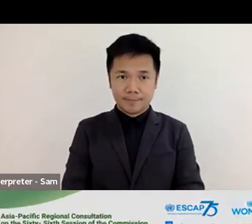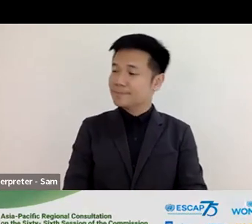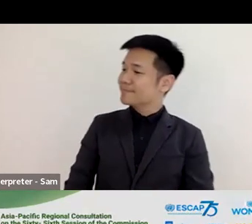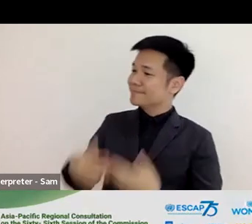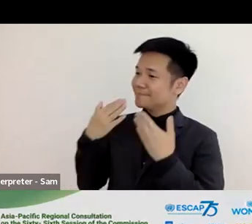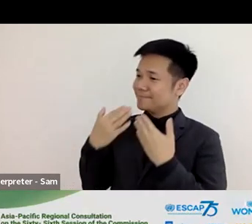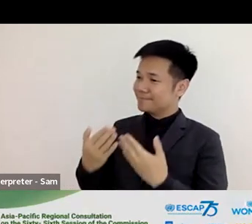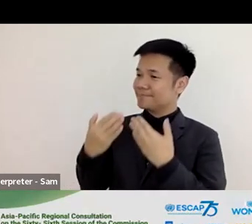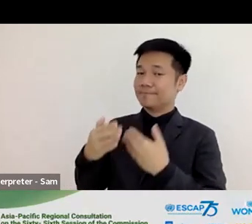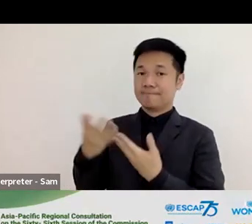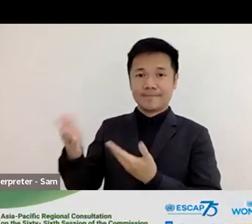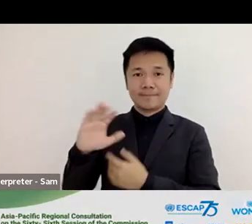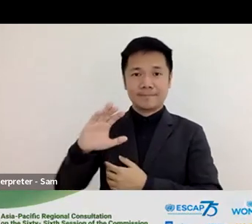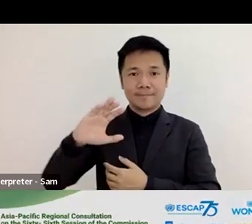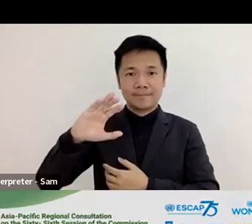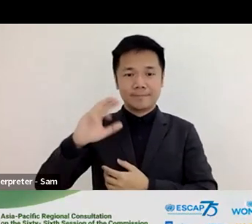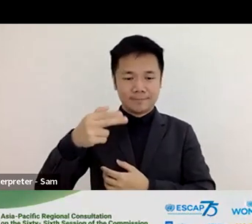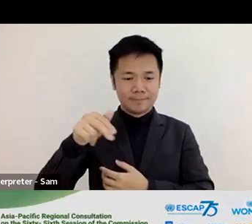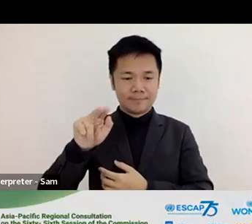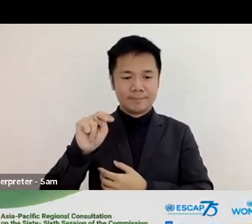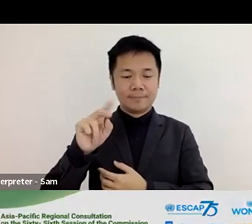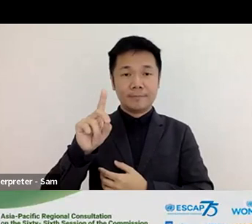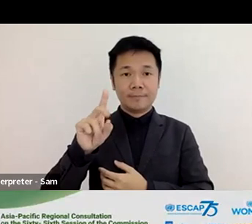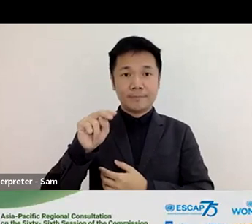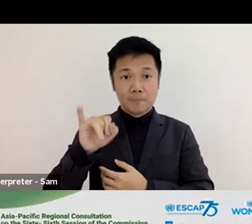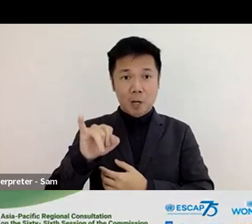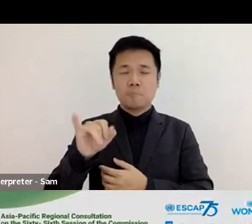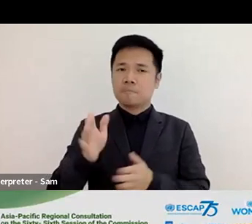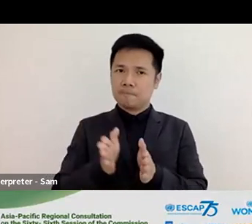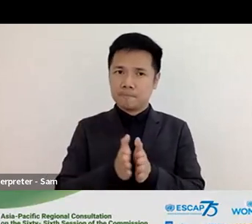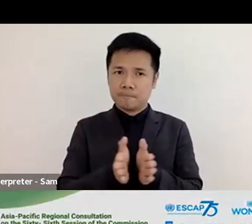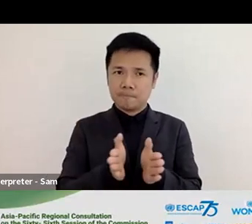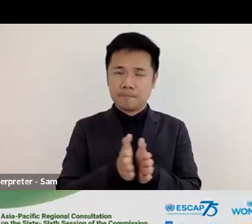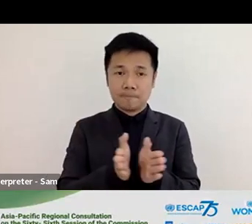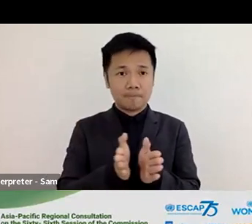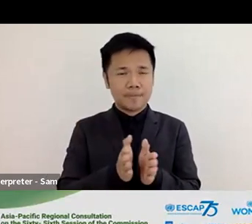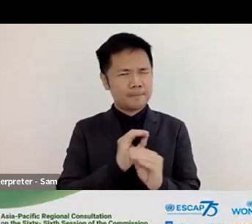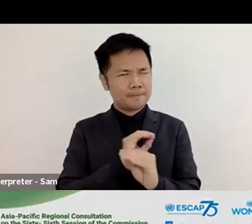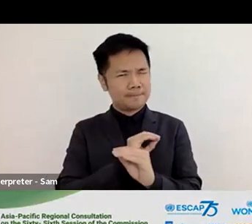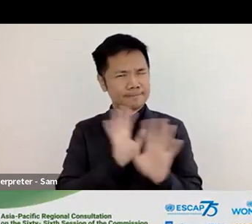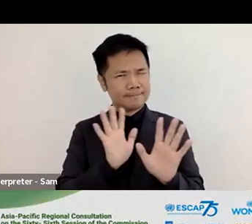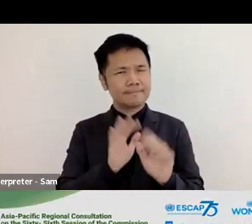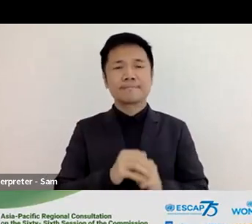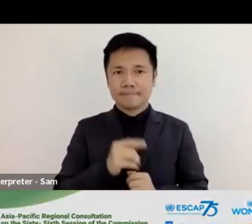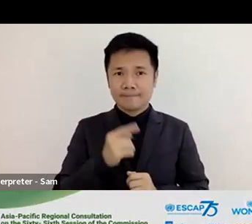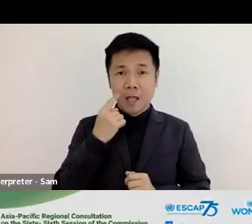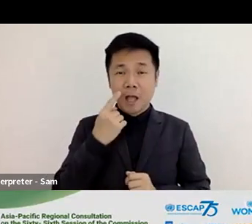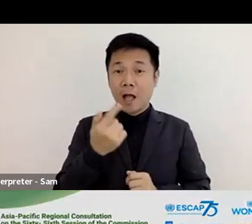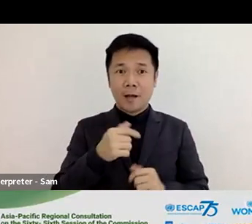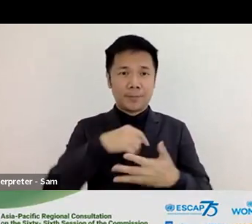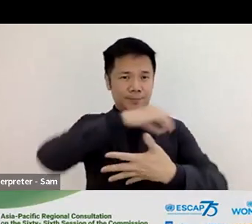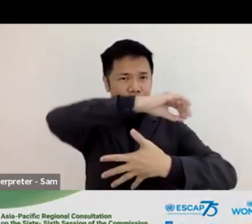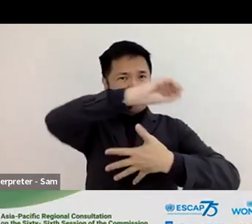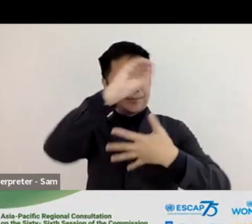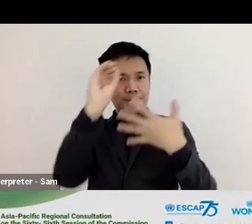Thank you, Chandni, for highlighting the different pieces of the puzzle,